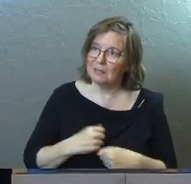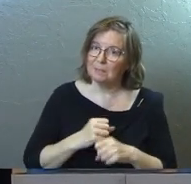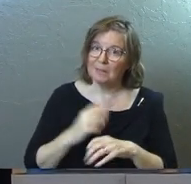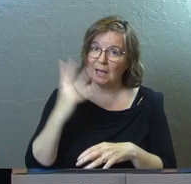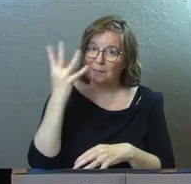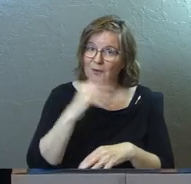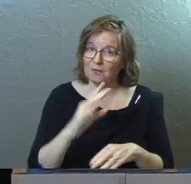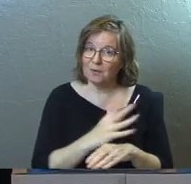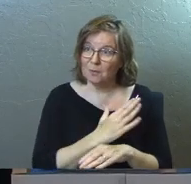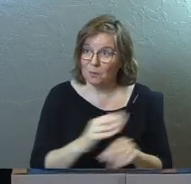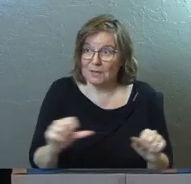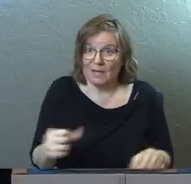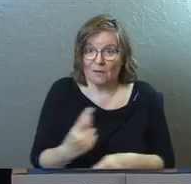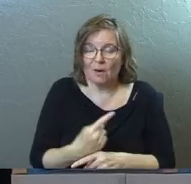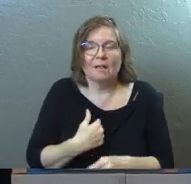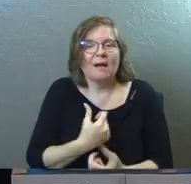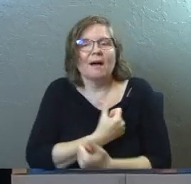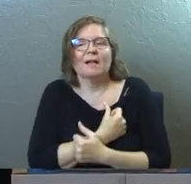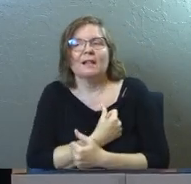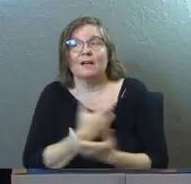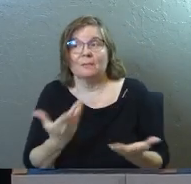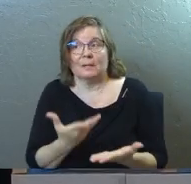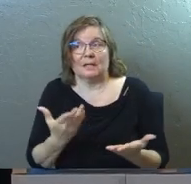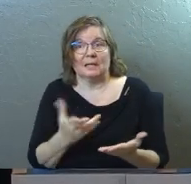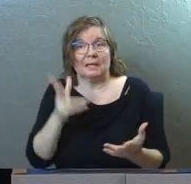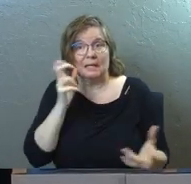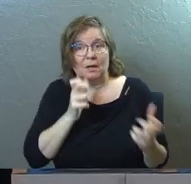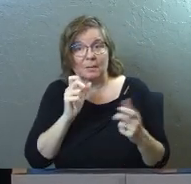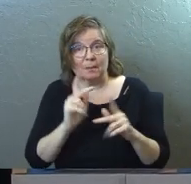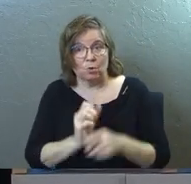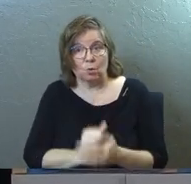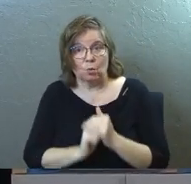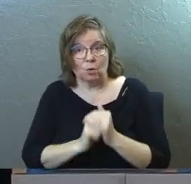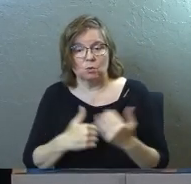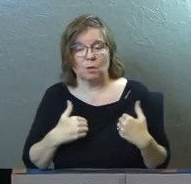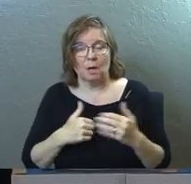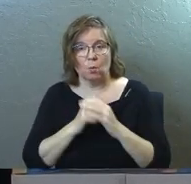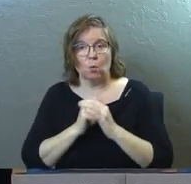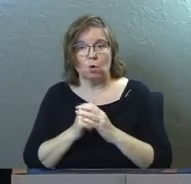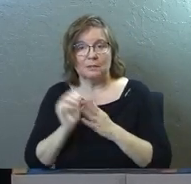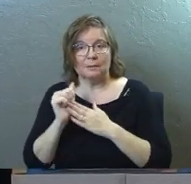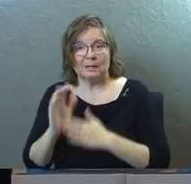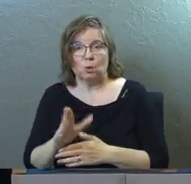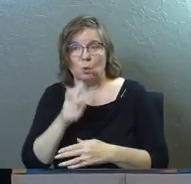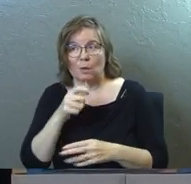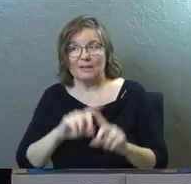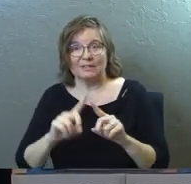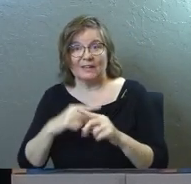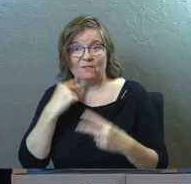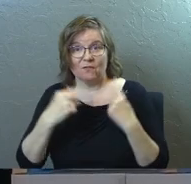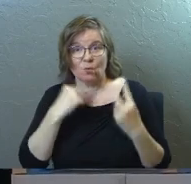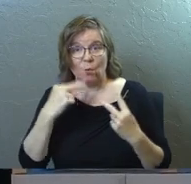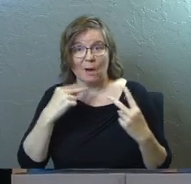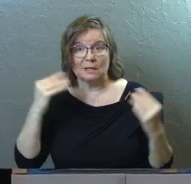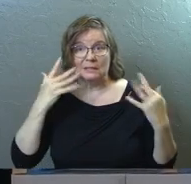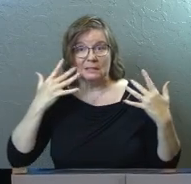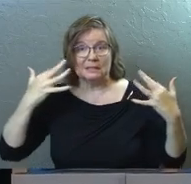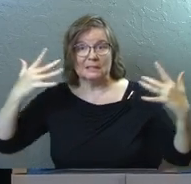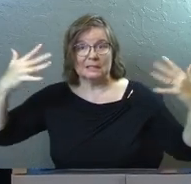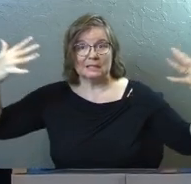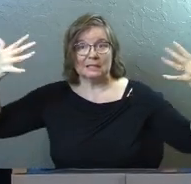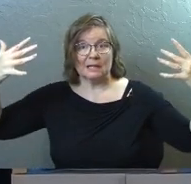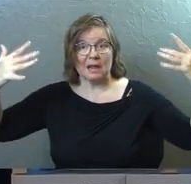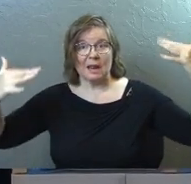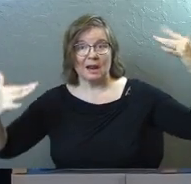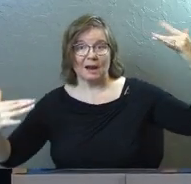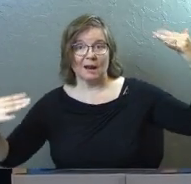right? We can, right? Like, I love being here and hearing people worship. And like when you've got worship leaders who have different voices and they, I mean, we got a